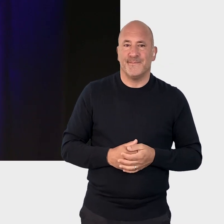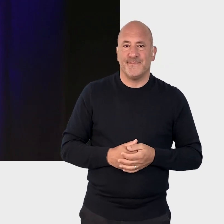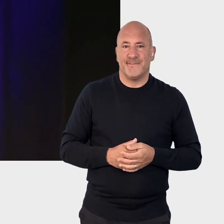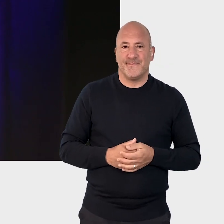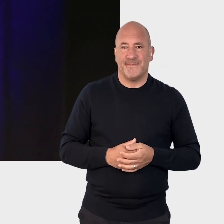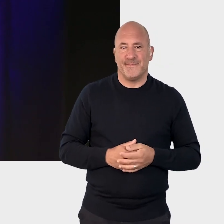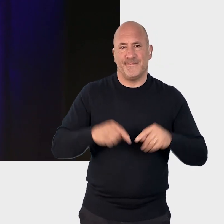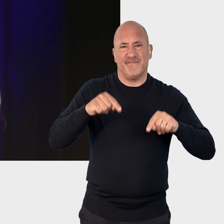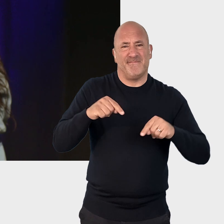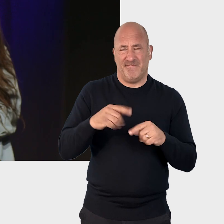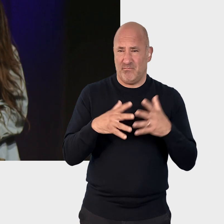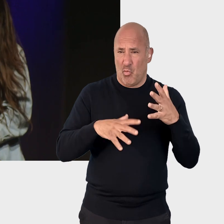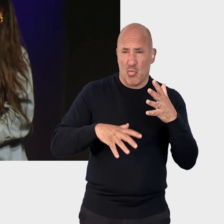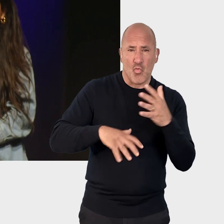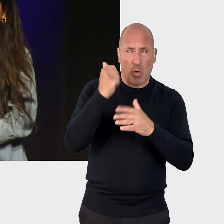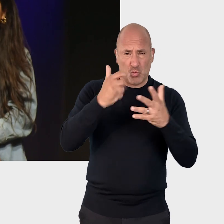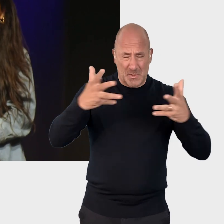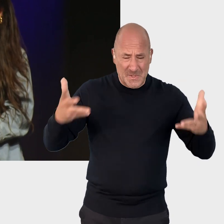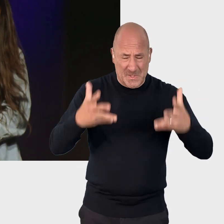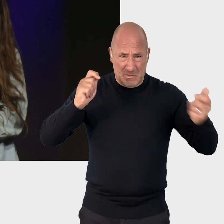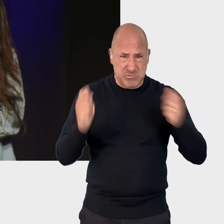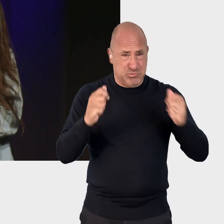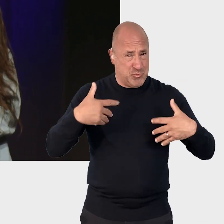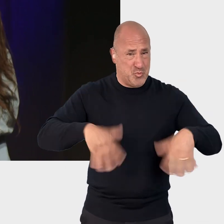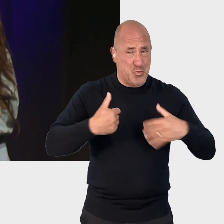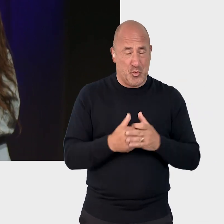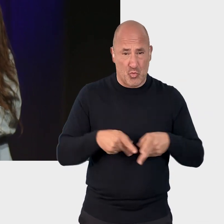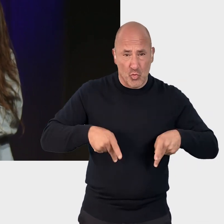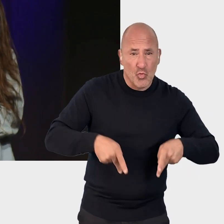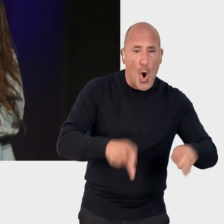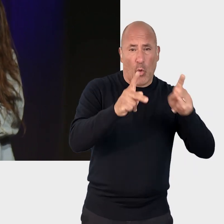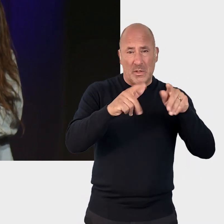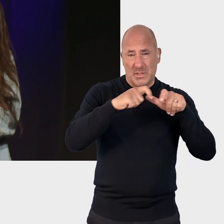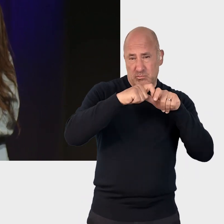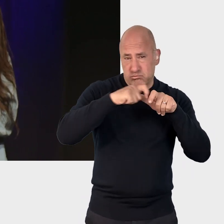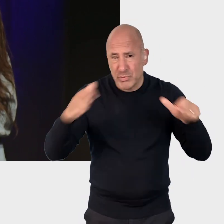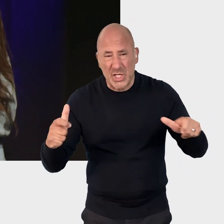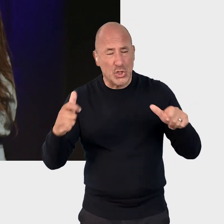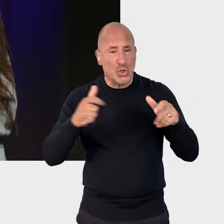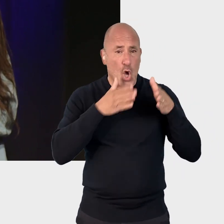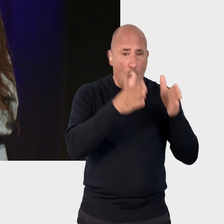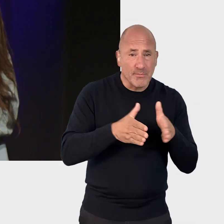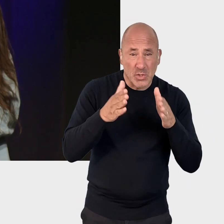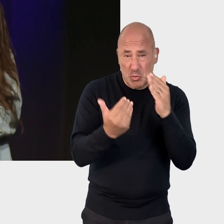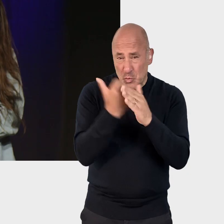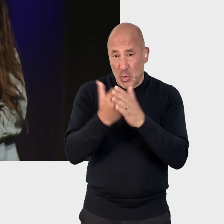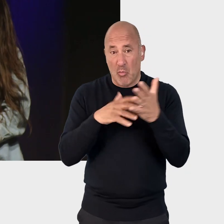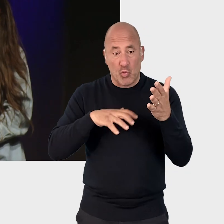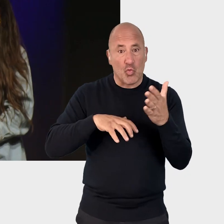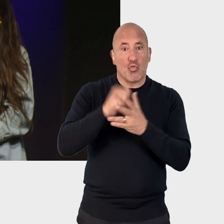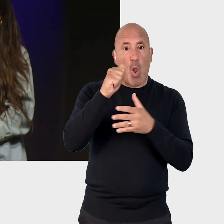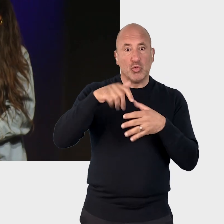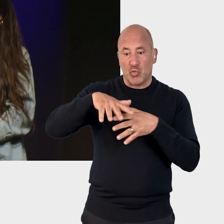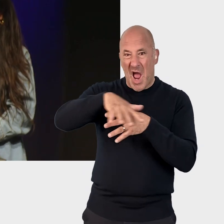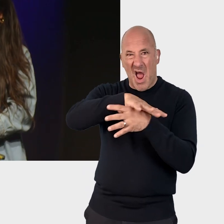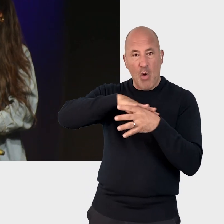city that's really changing. There's a lot of cultural regeneration going on in the city. There's new roads, new